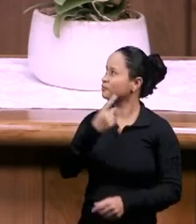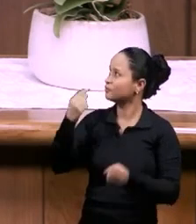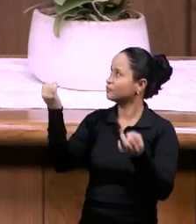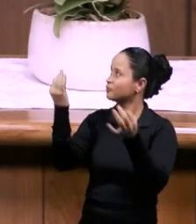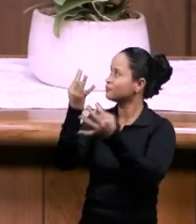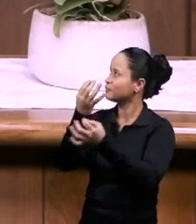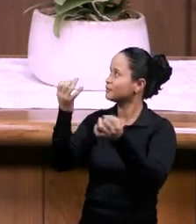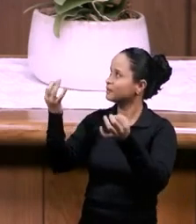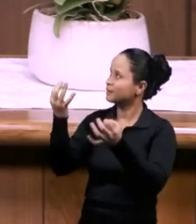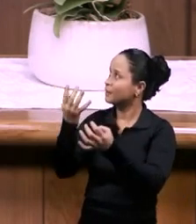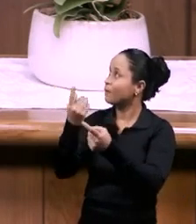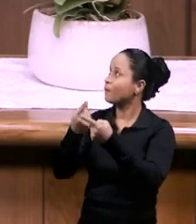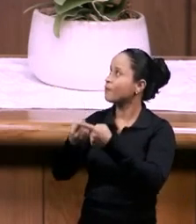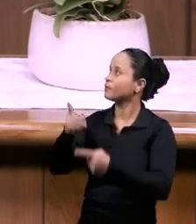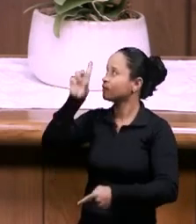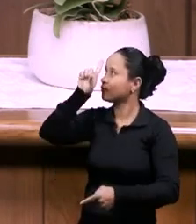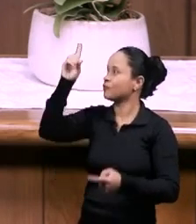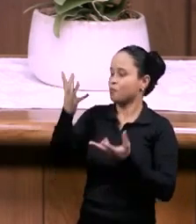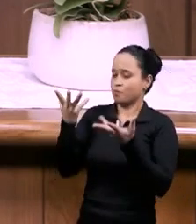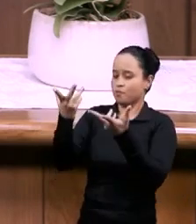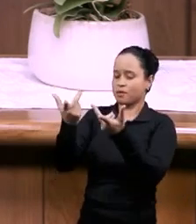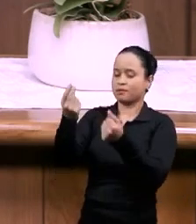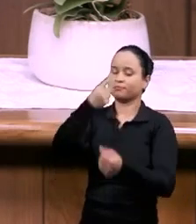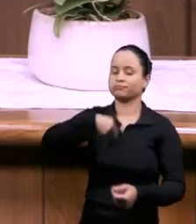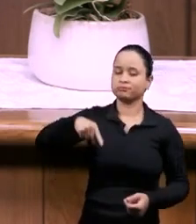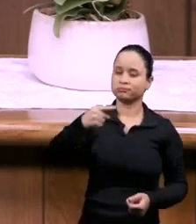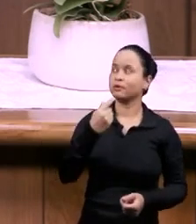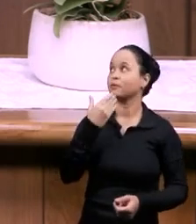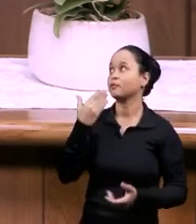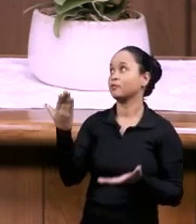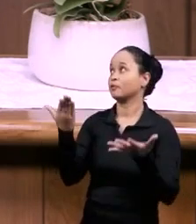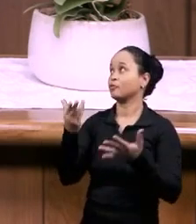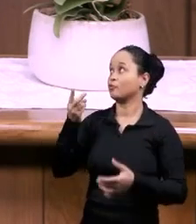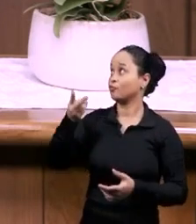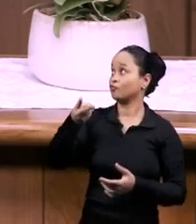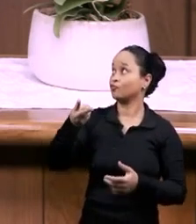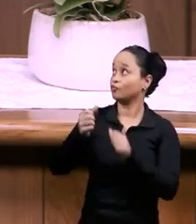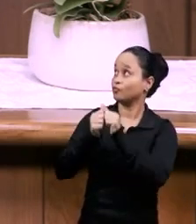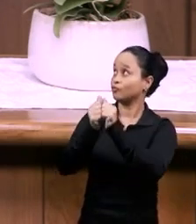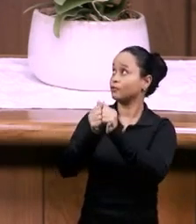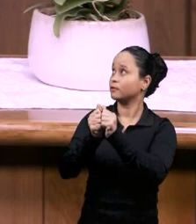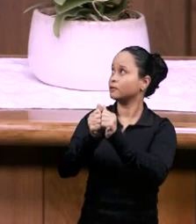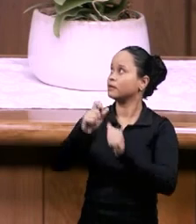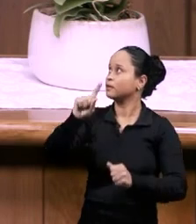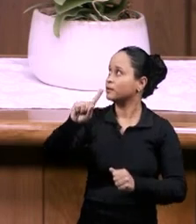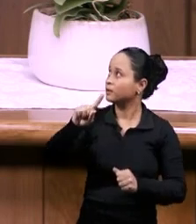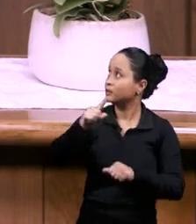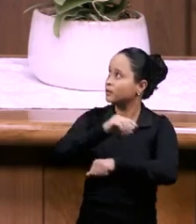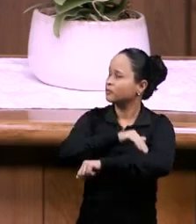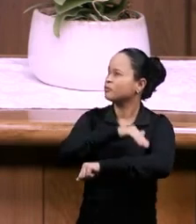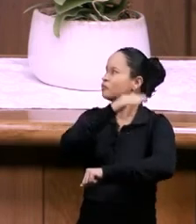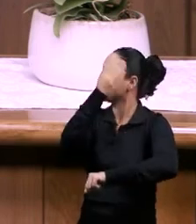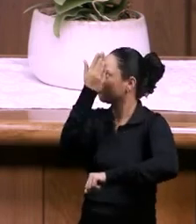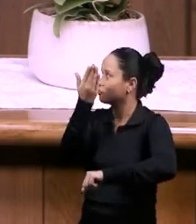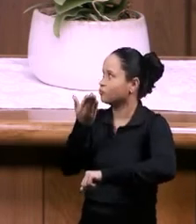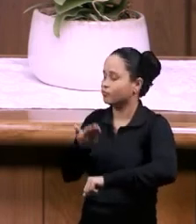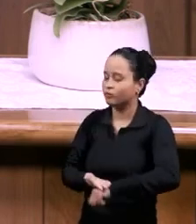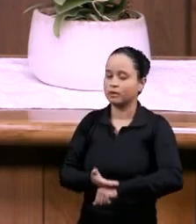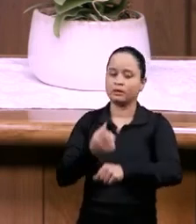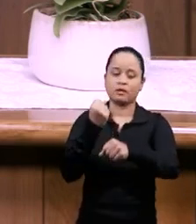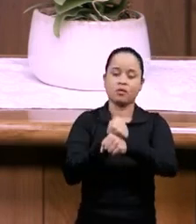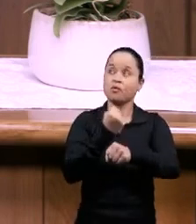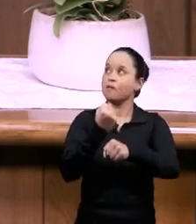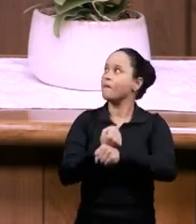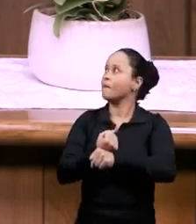our glorification to a marvelous God, of which you are to us. And be with us in the